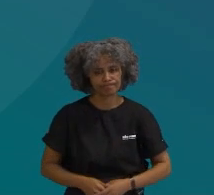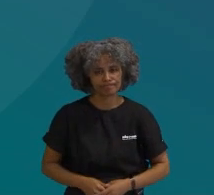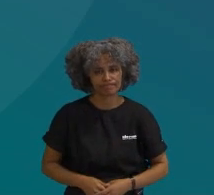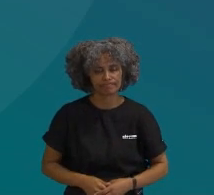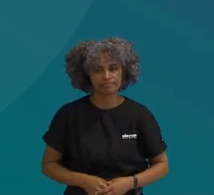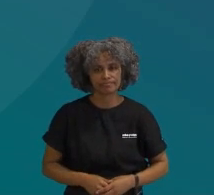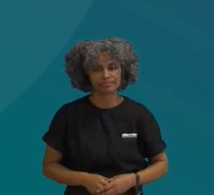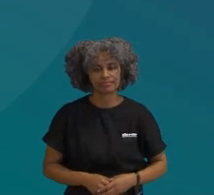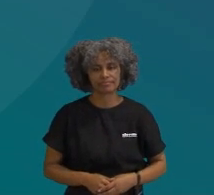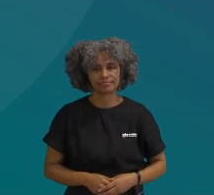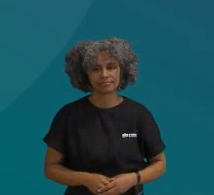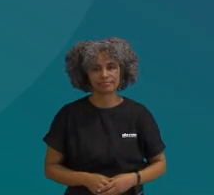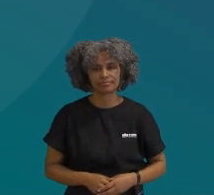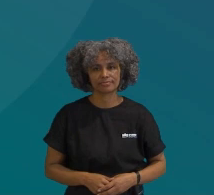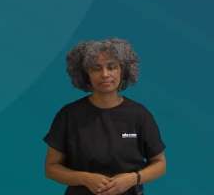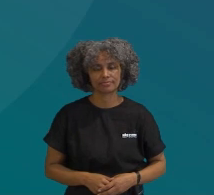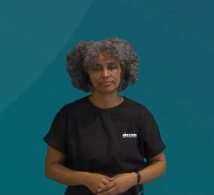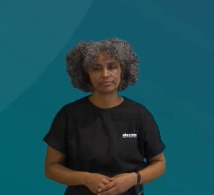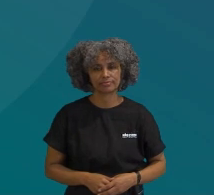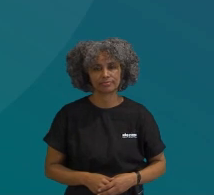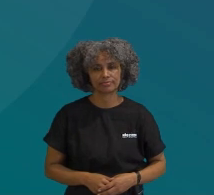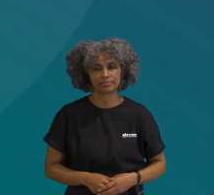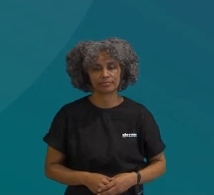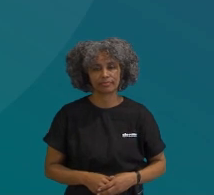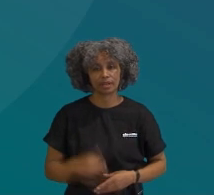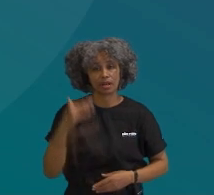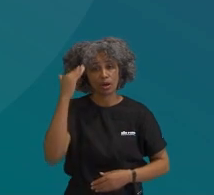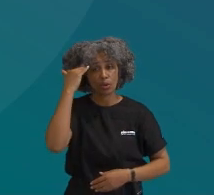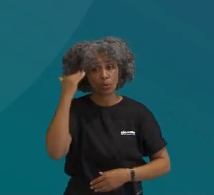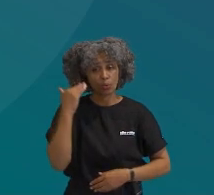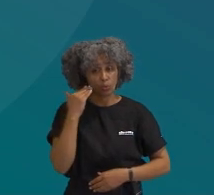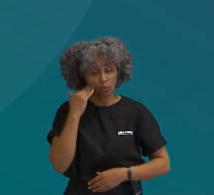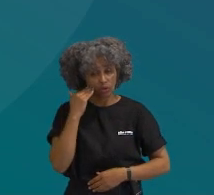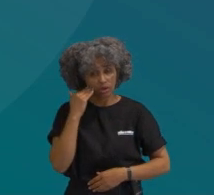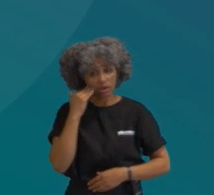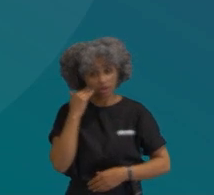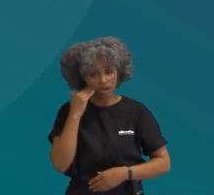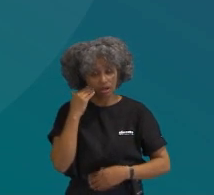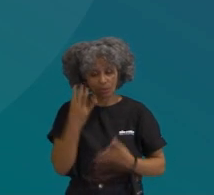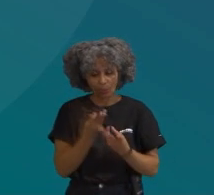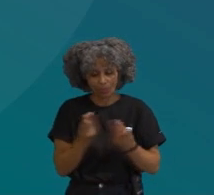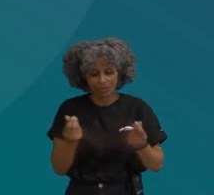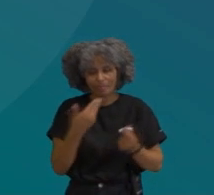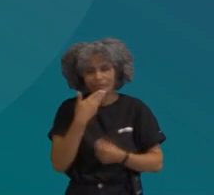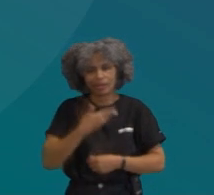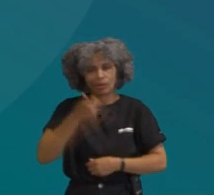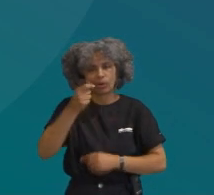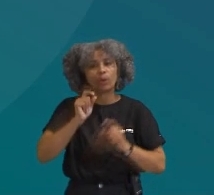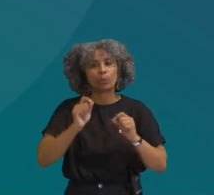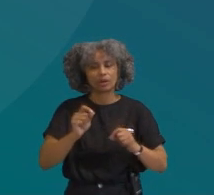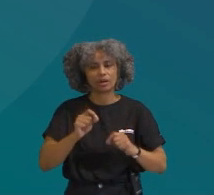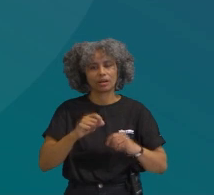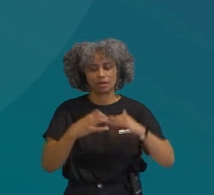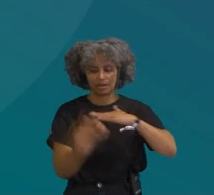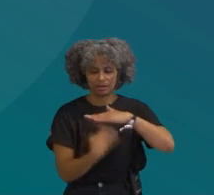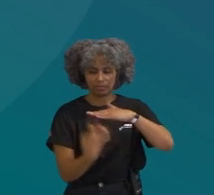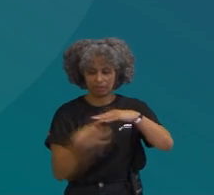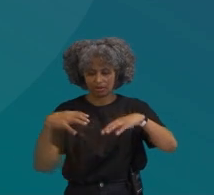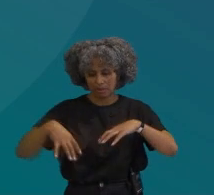local companies. In March this year, we signed an agreement with HD